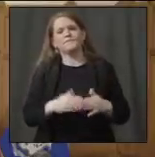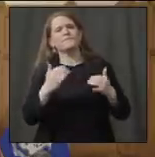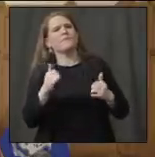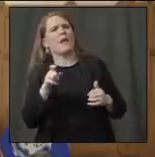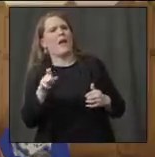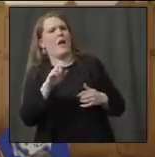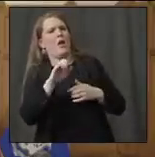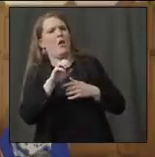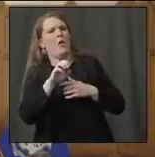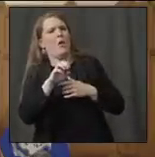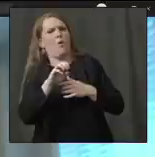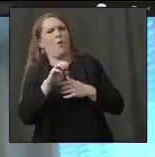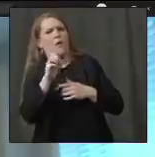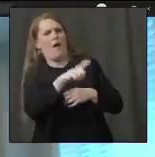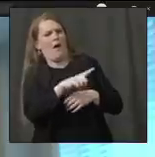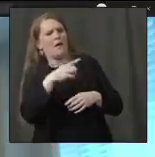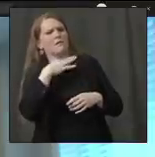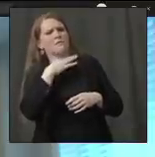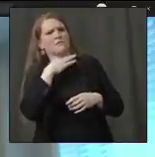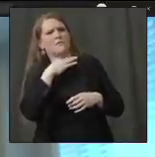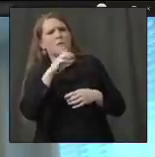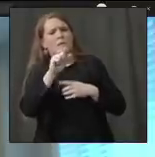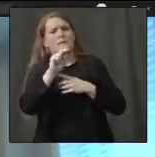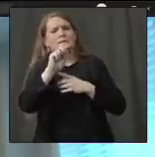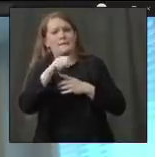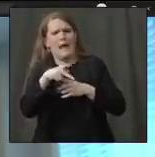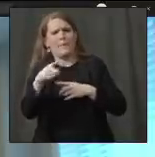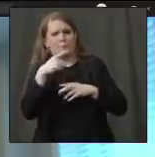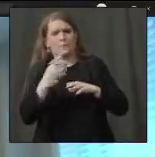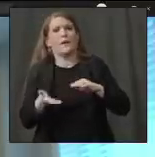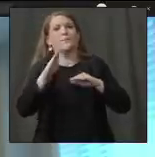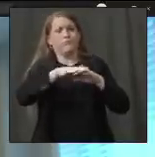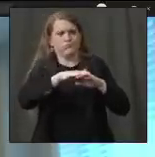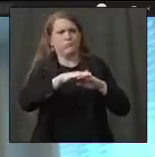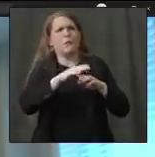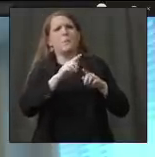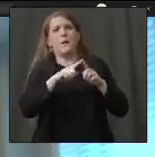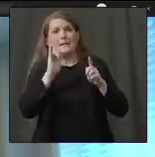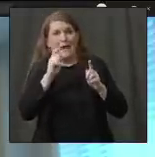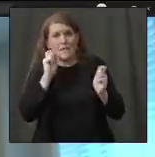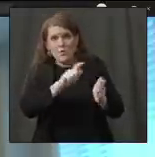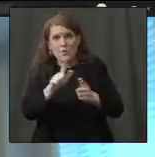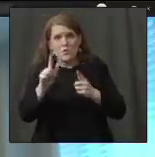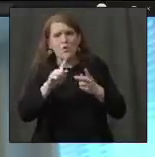for everybody? And what is the maximum amount on the SNAP?